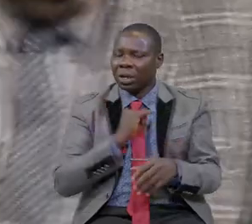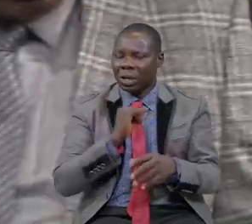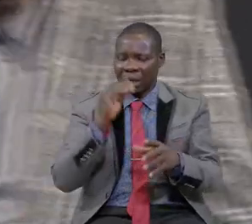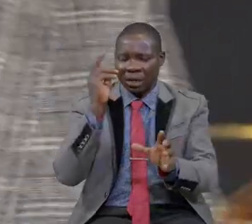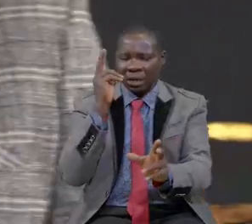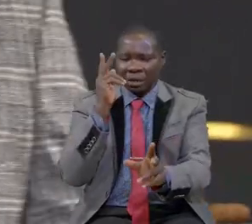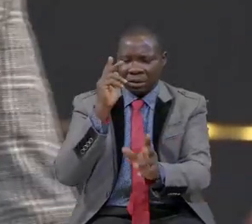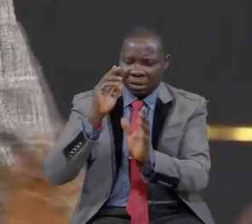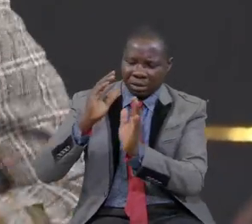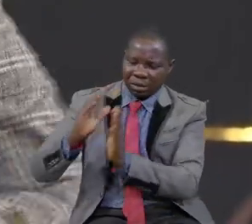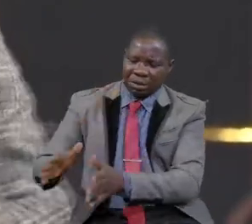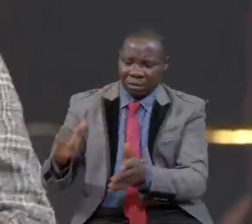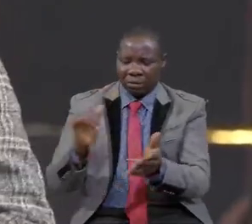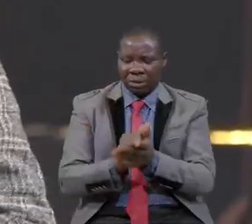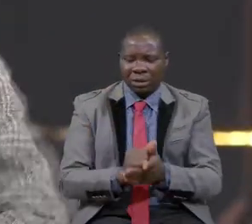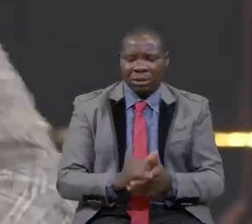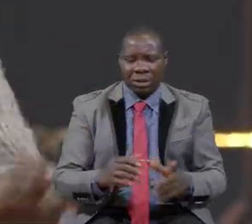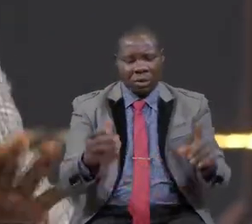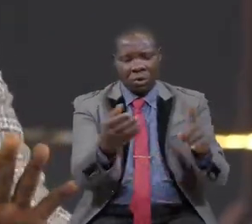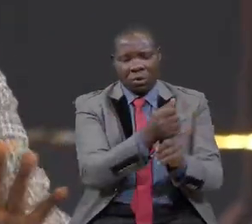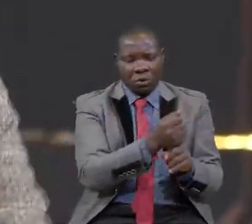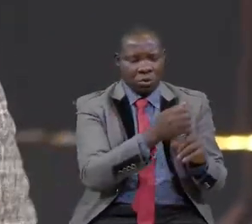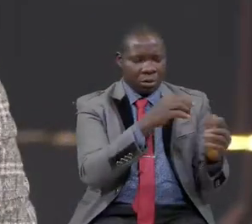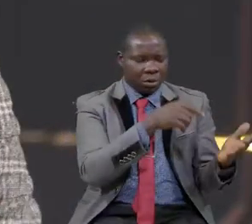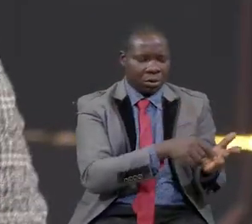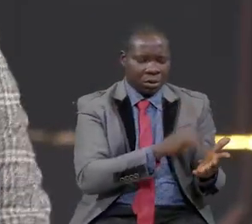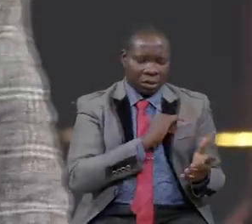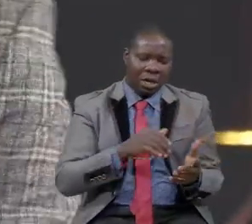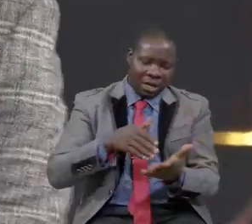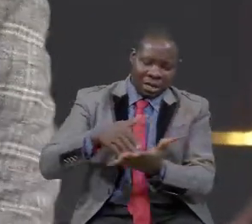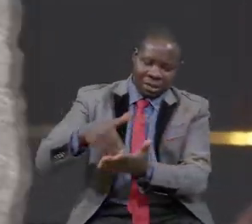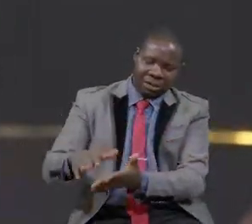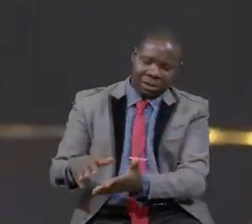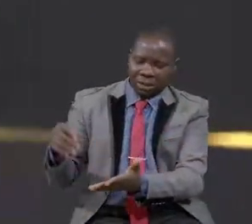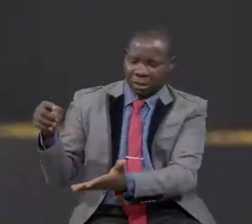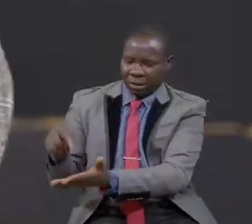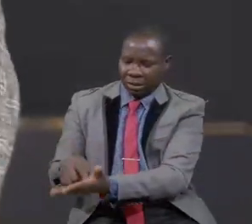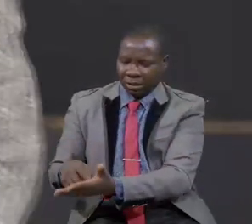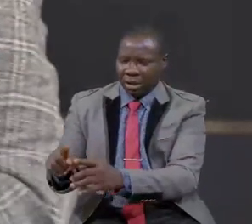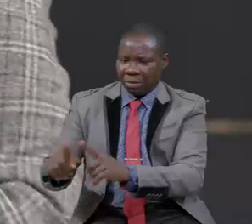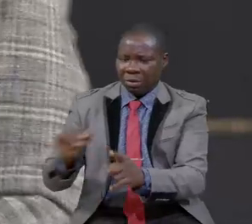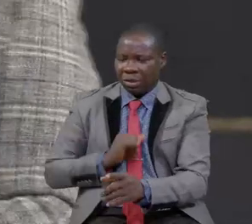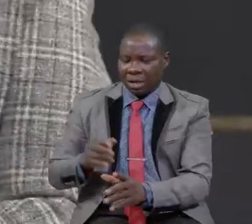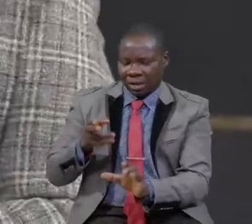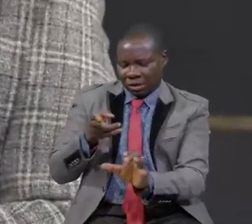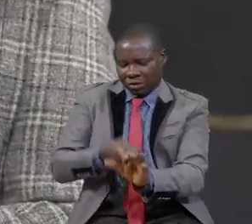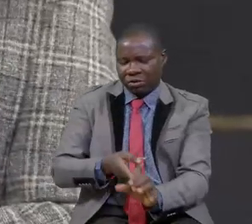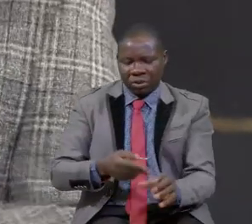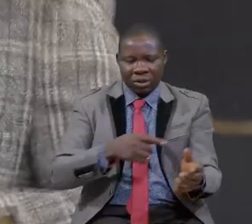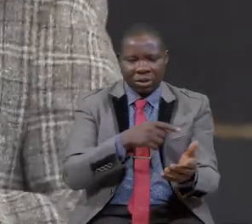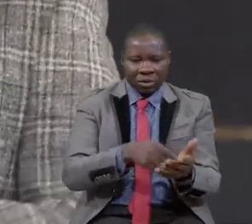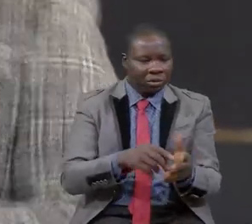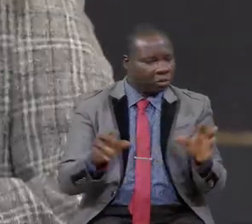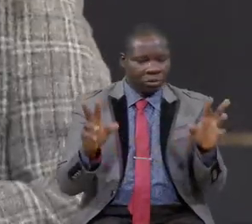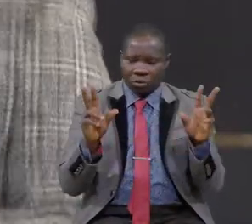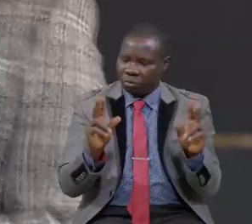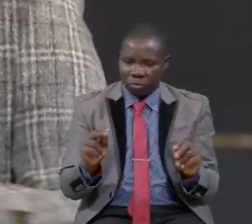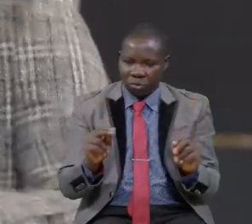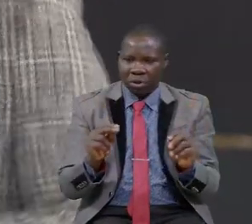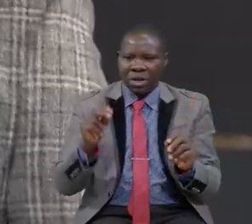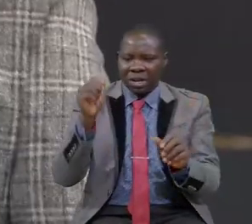that, I jettison that, but I enjoy this, everything. No. You're not going to pick